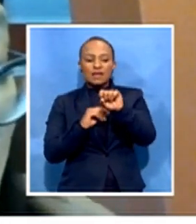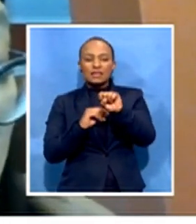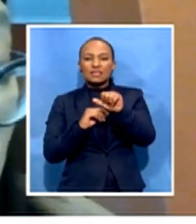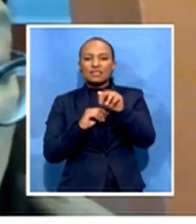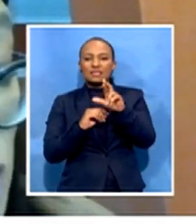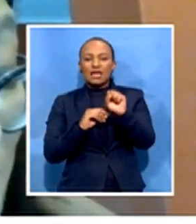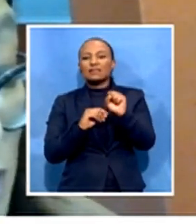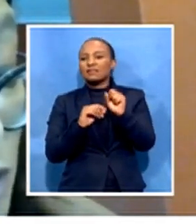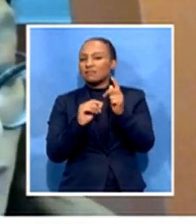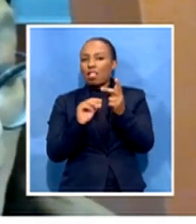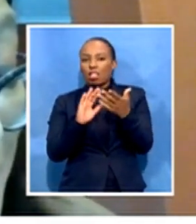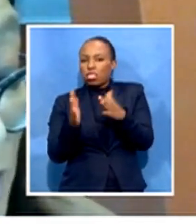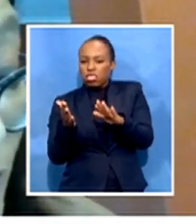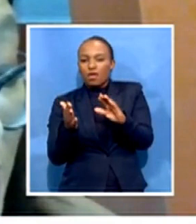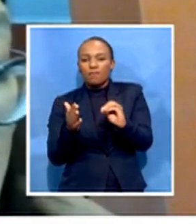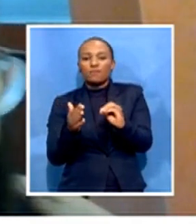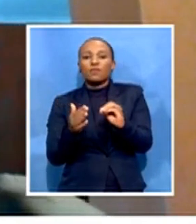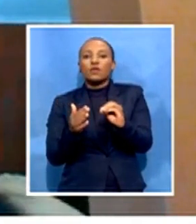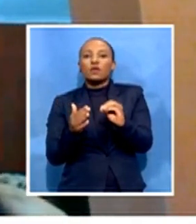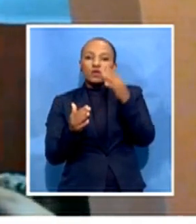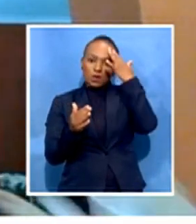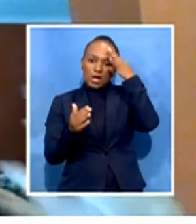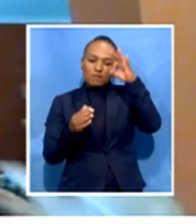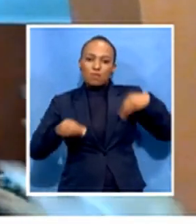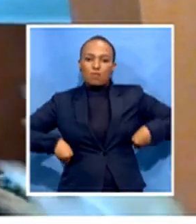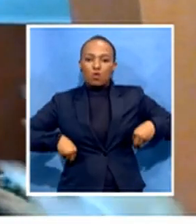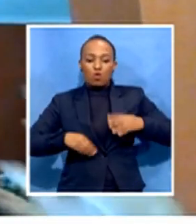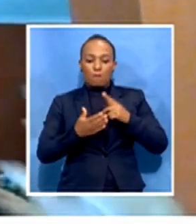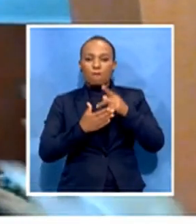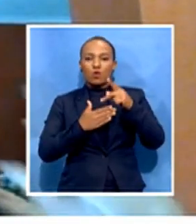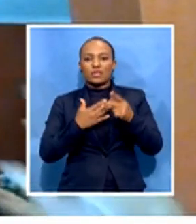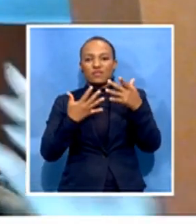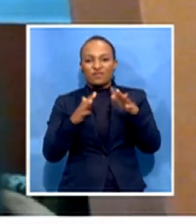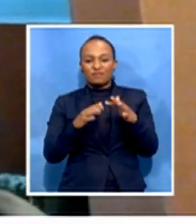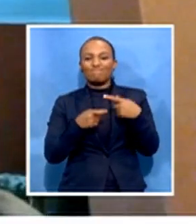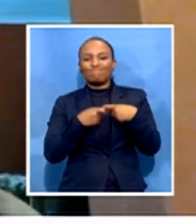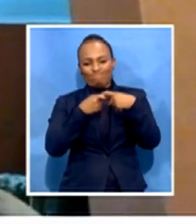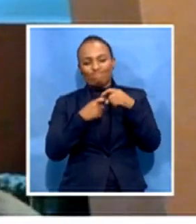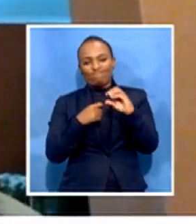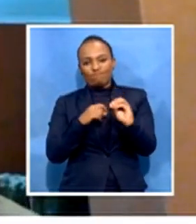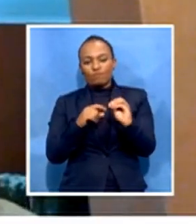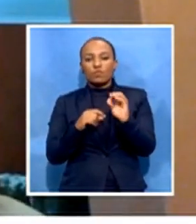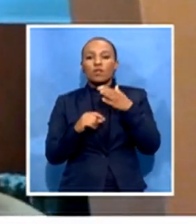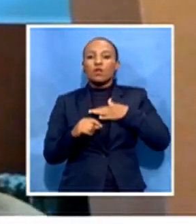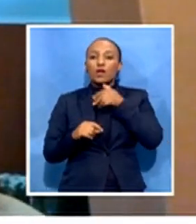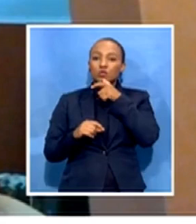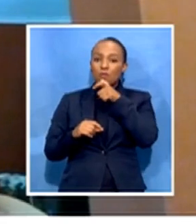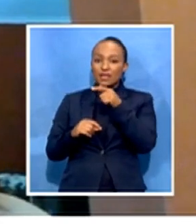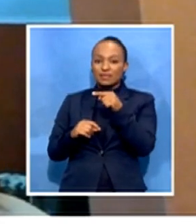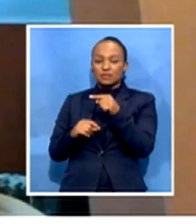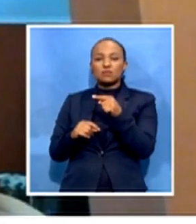Project very quickly jumped onto their bandwagon, and he'd like us to comment on that. And I think it's a good place to start,